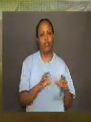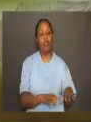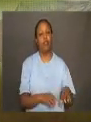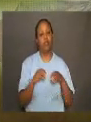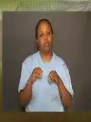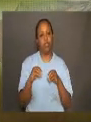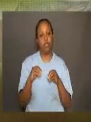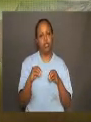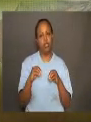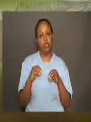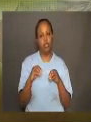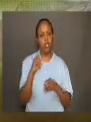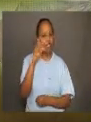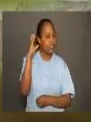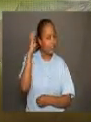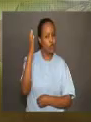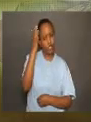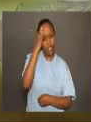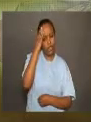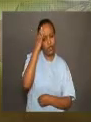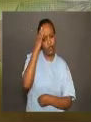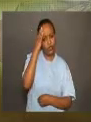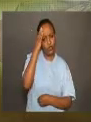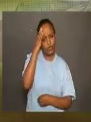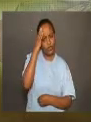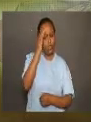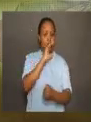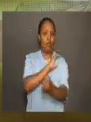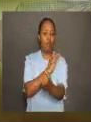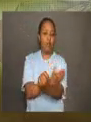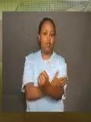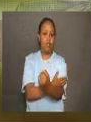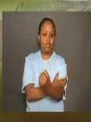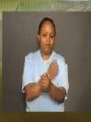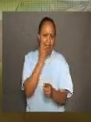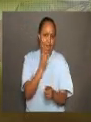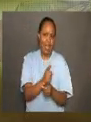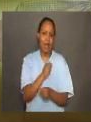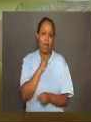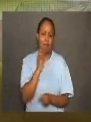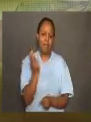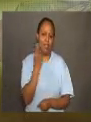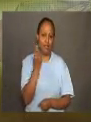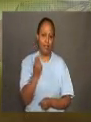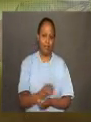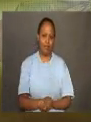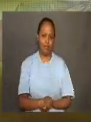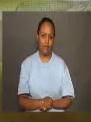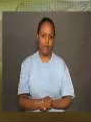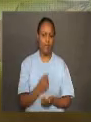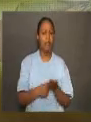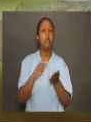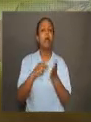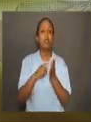Students, have you ever heard the expression, "Power corrupts"? What do you think this